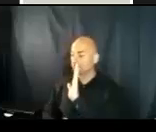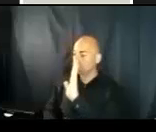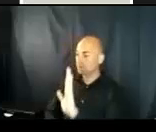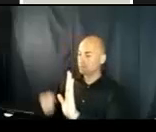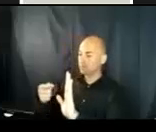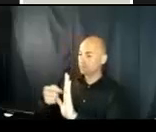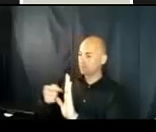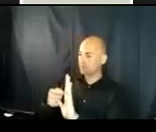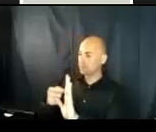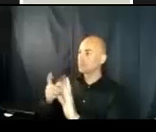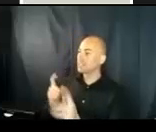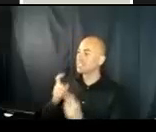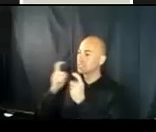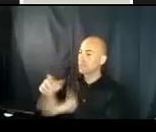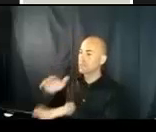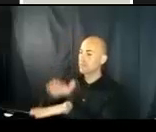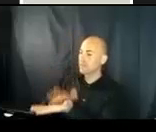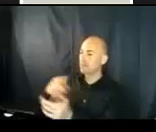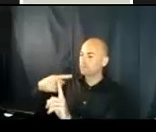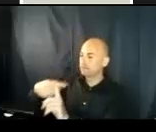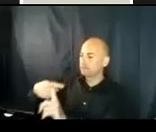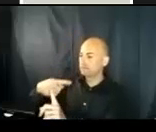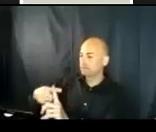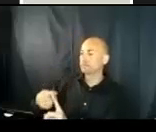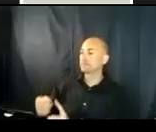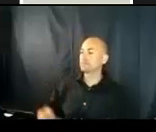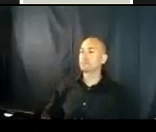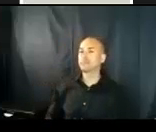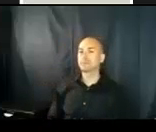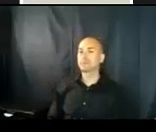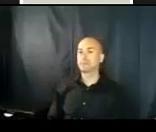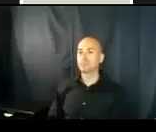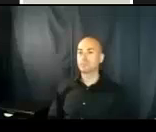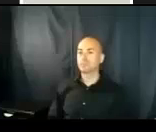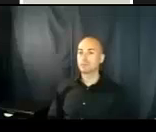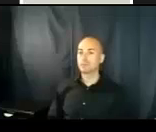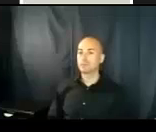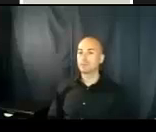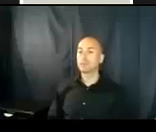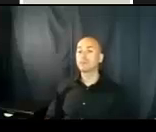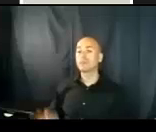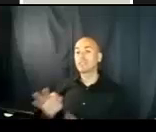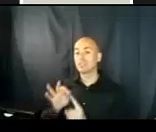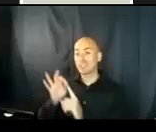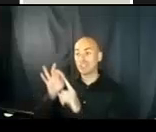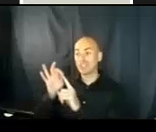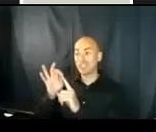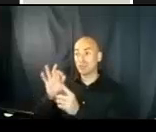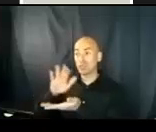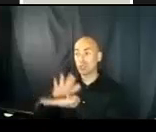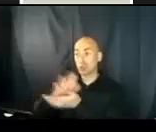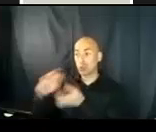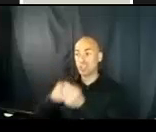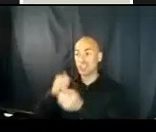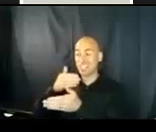pages to actually provide those type of information, especially when they're wrapping up. So as a summary page is great to add.